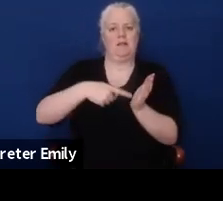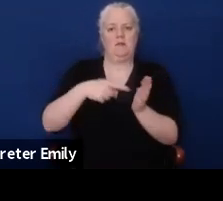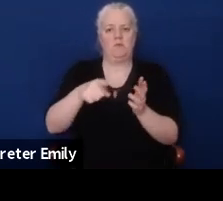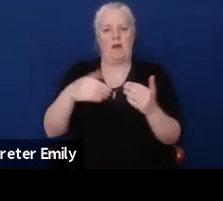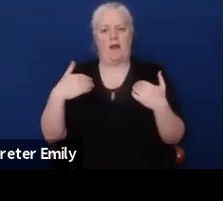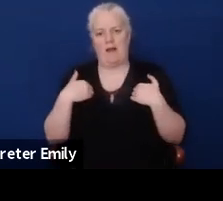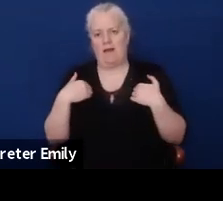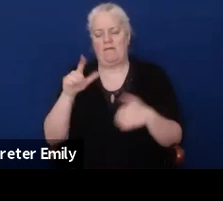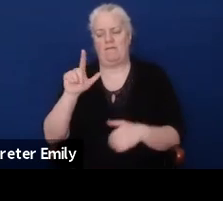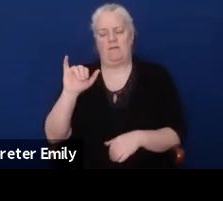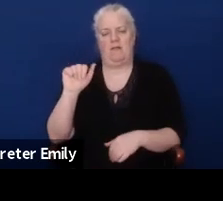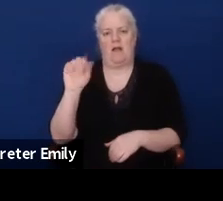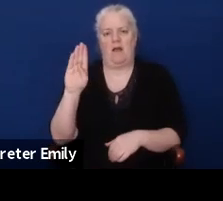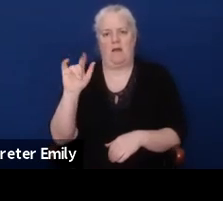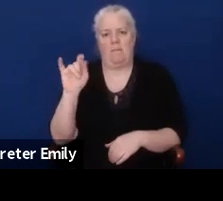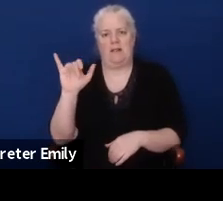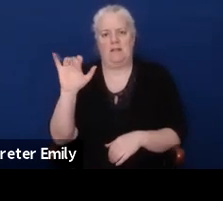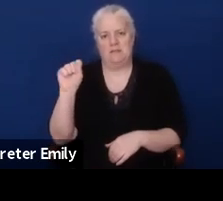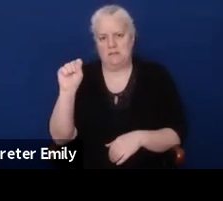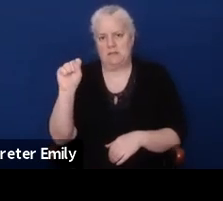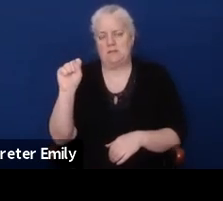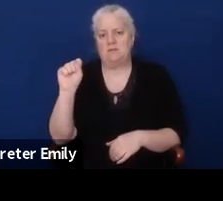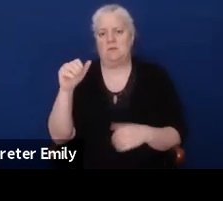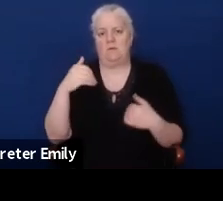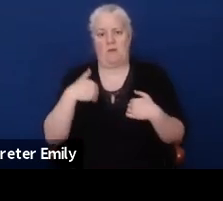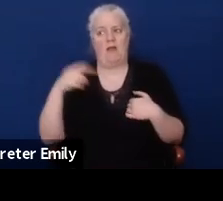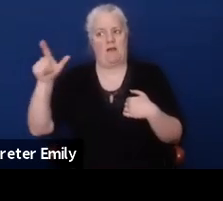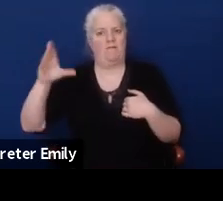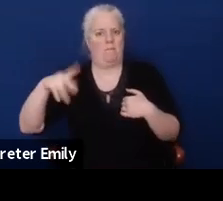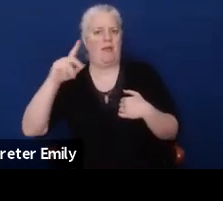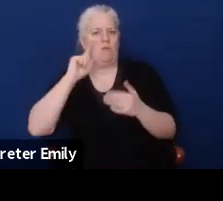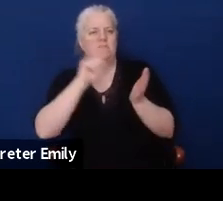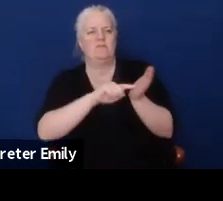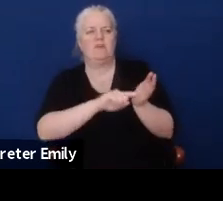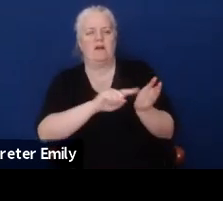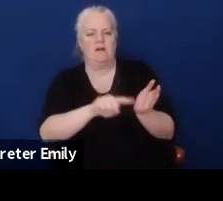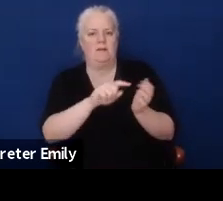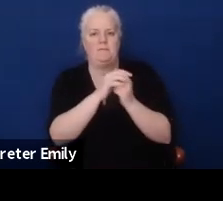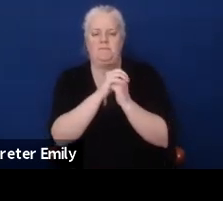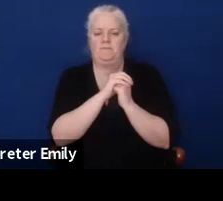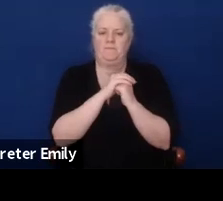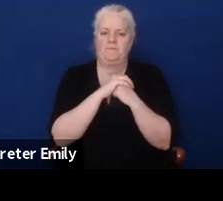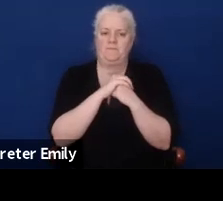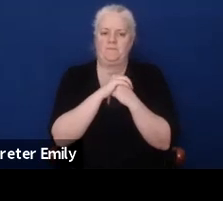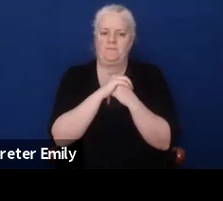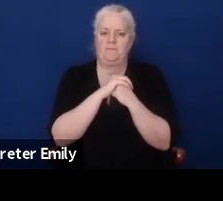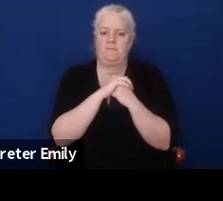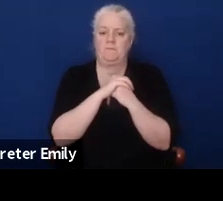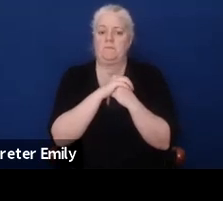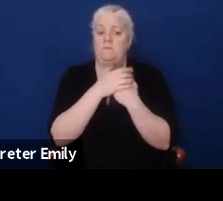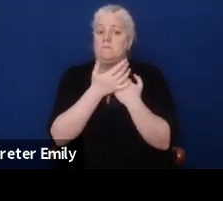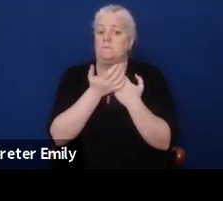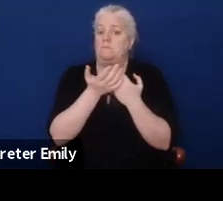of loans you have, the lenders will check that out. And that shouldn't exceed more